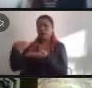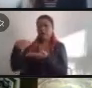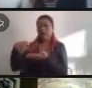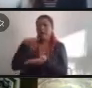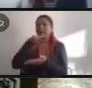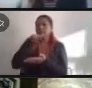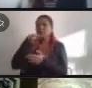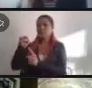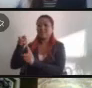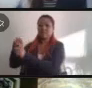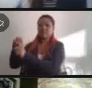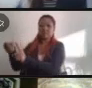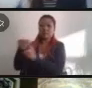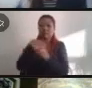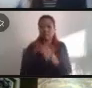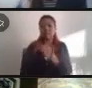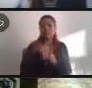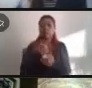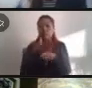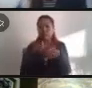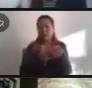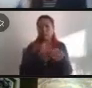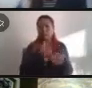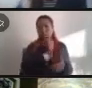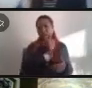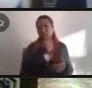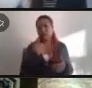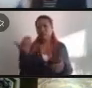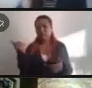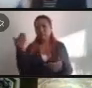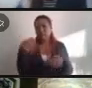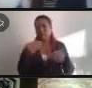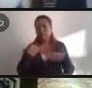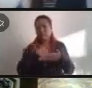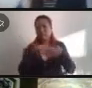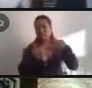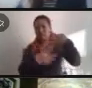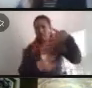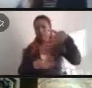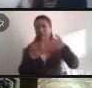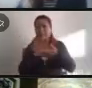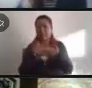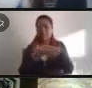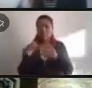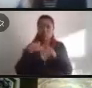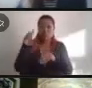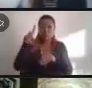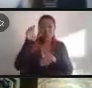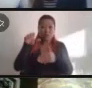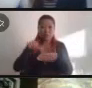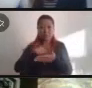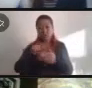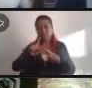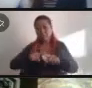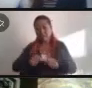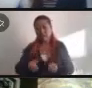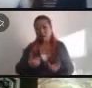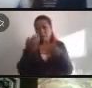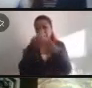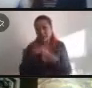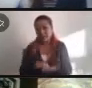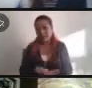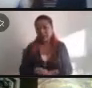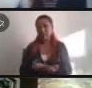them are 10 or 15 pages long. Some of them are up to 100 pages long, depending on how much evidence and how much has been written about